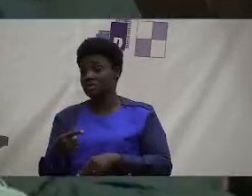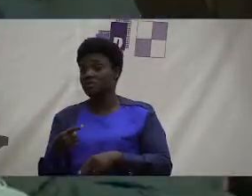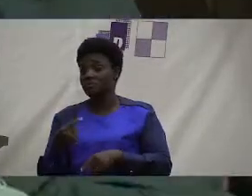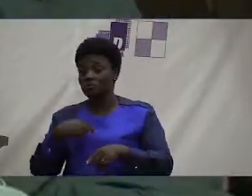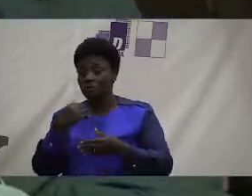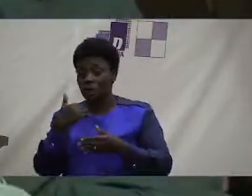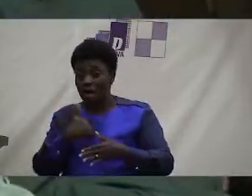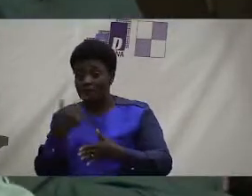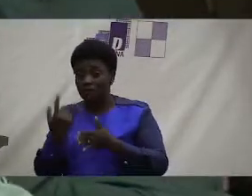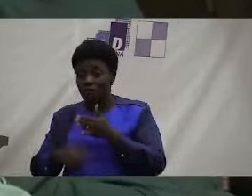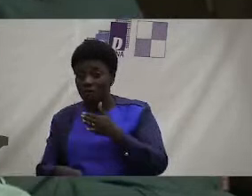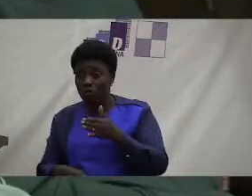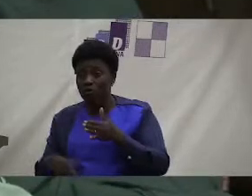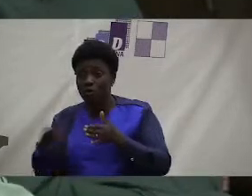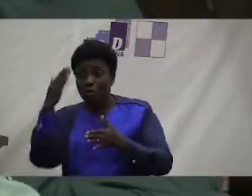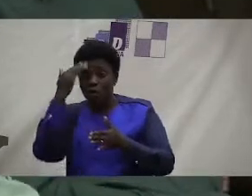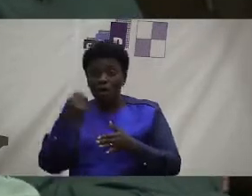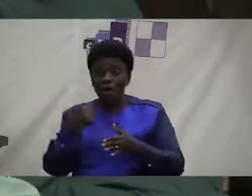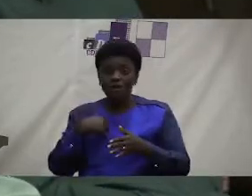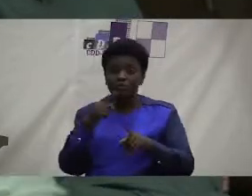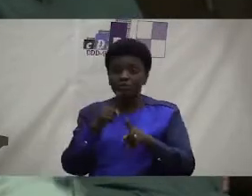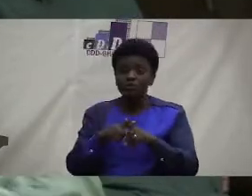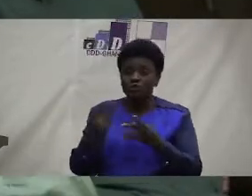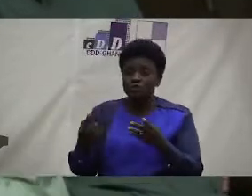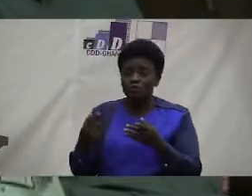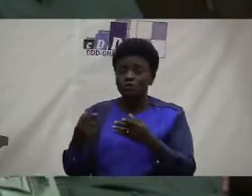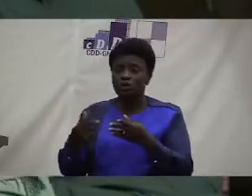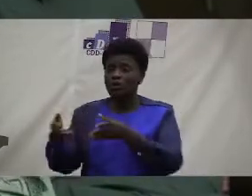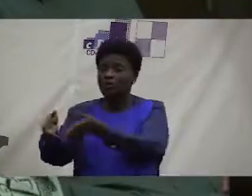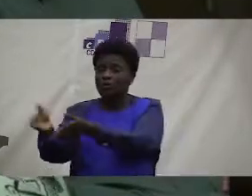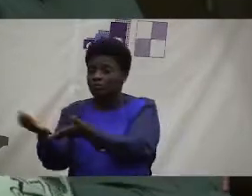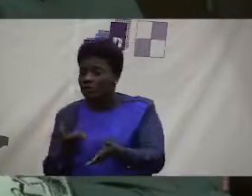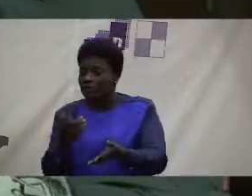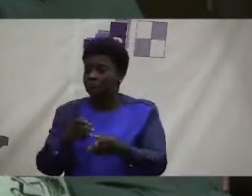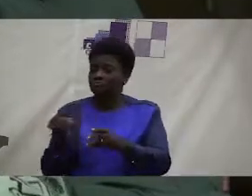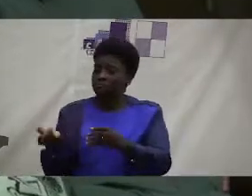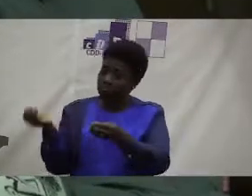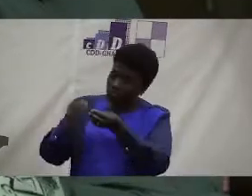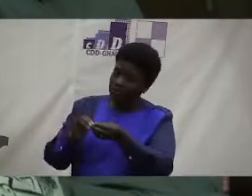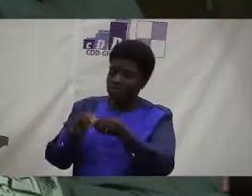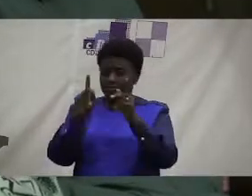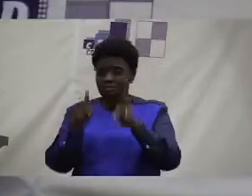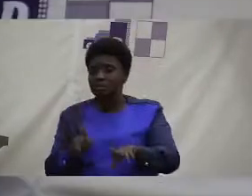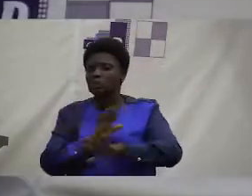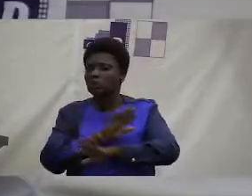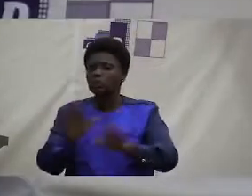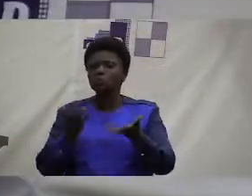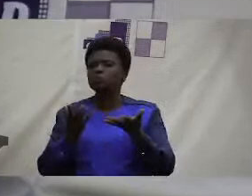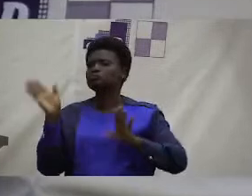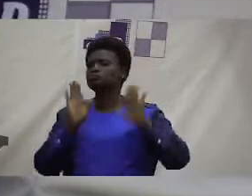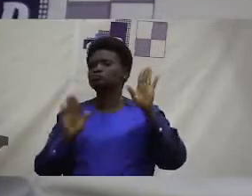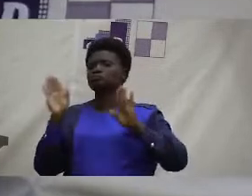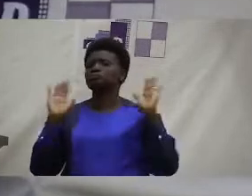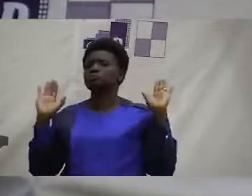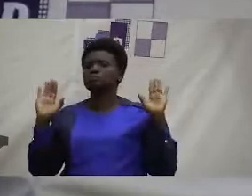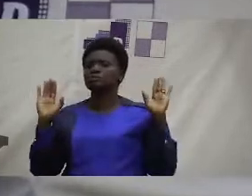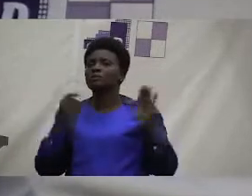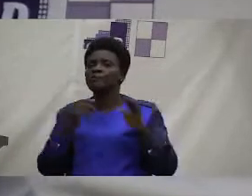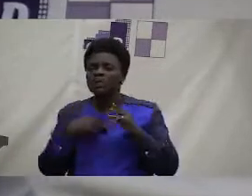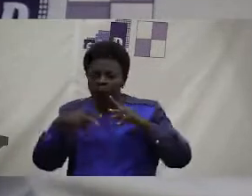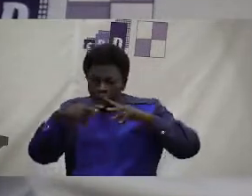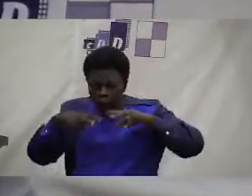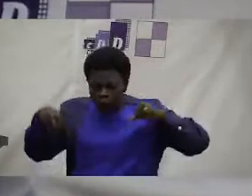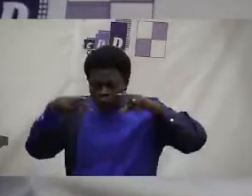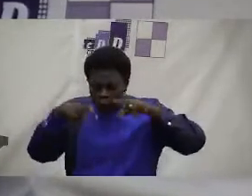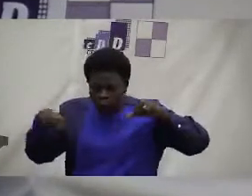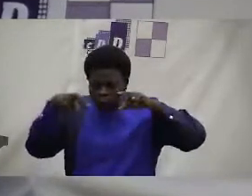staff. Why should we hire one extra person? Because we do not want to get into trouble with the government. We have to scrutinize.